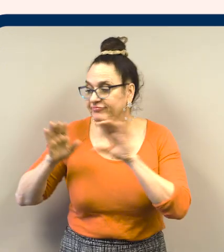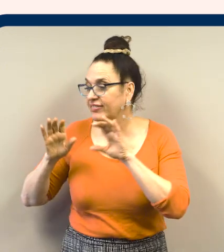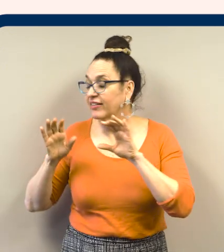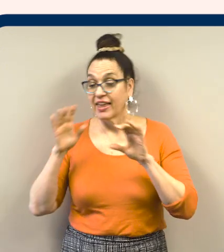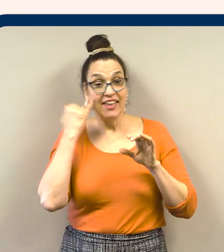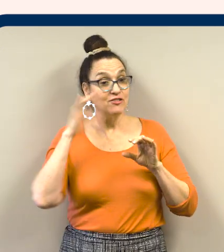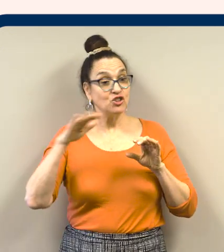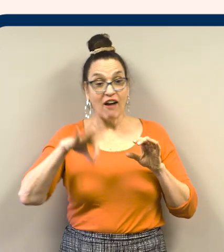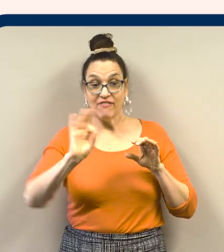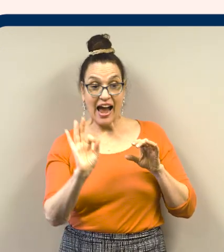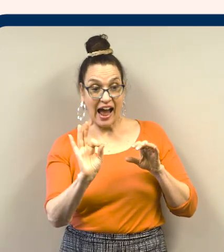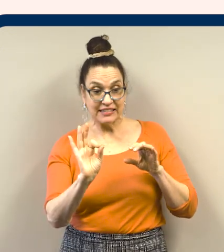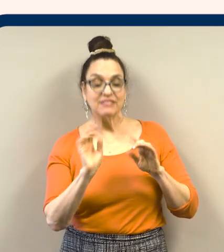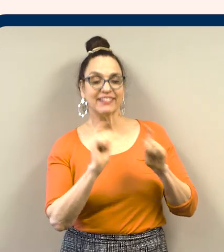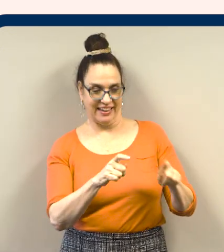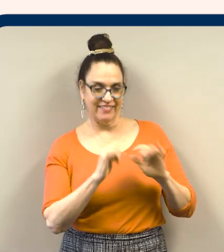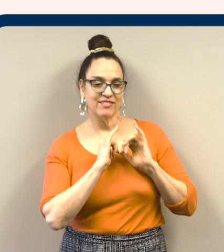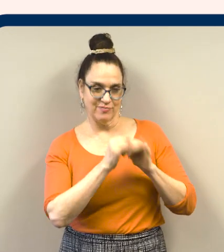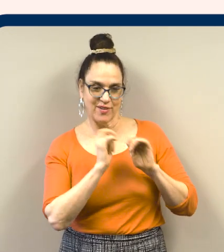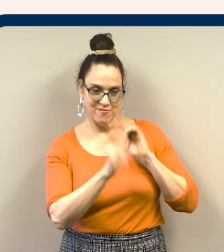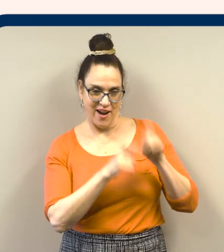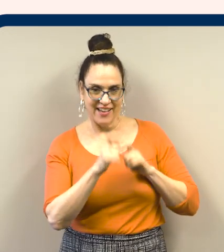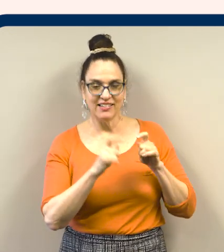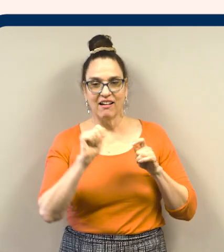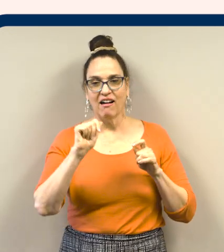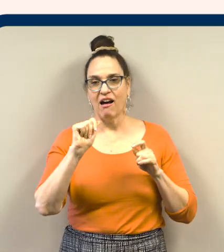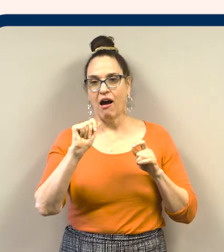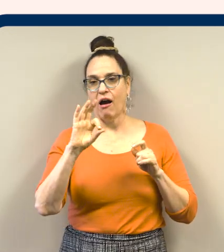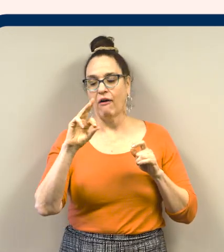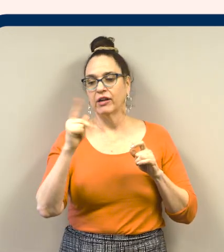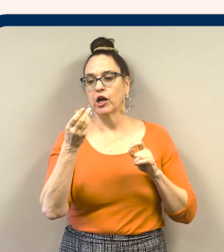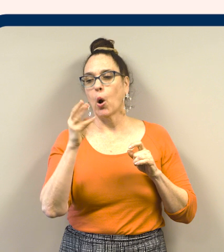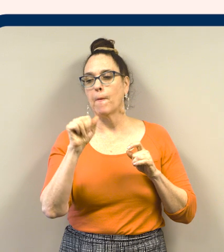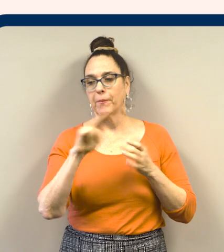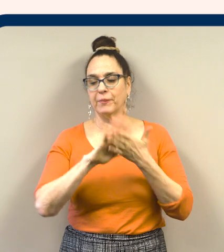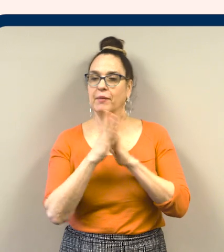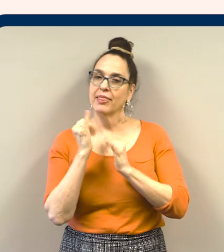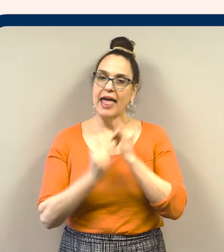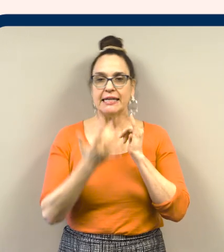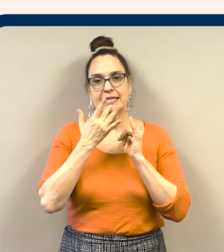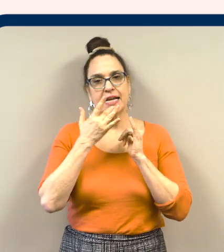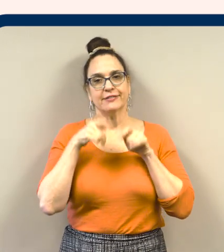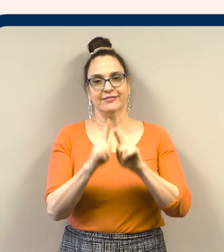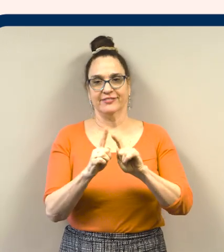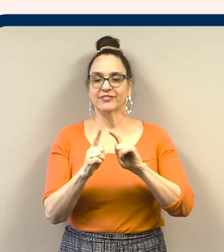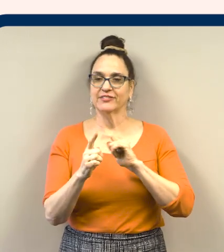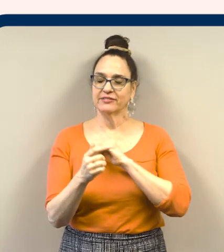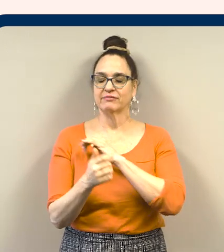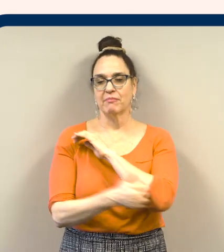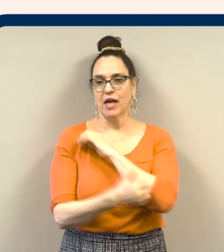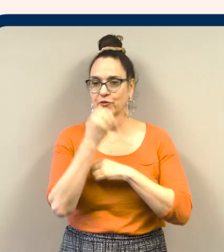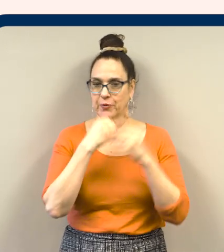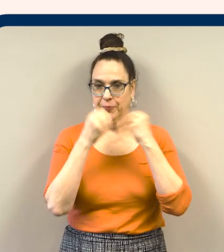The child who finds it gets a prize. The afikoman is then eaten as the last taste of the Seder